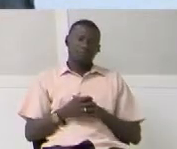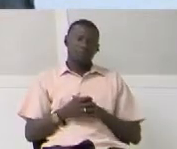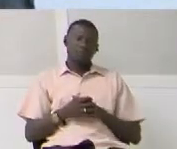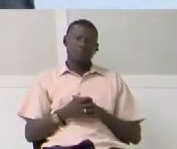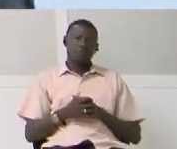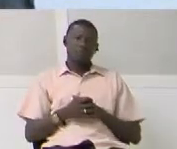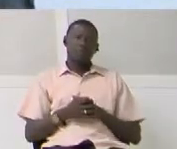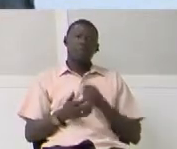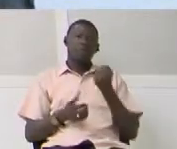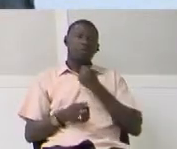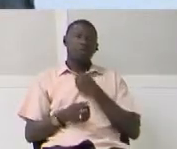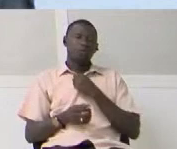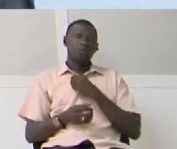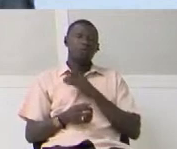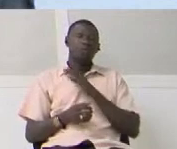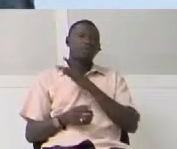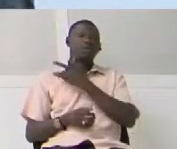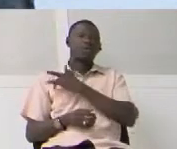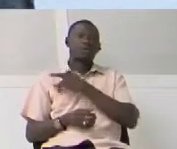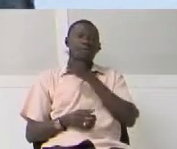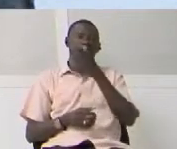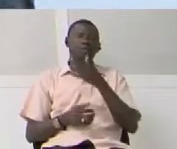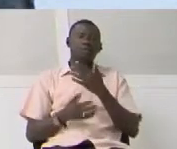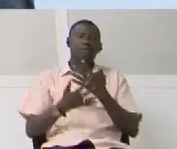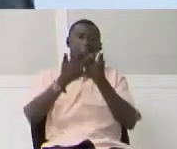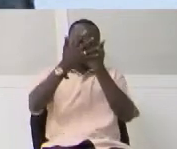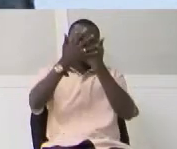think. Because he was resident at mile 7.